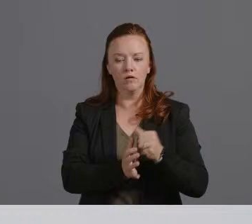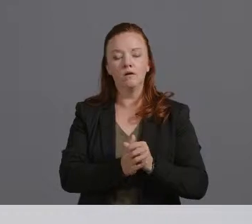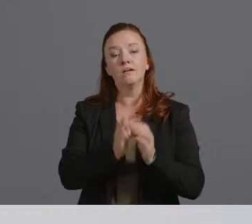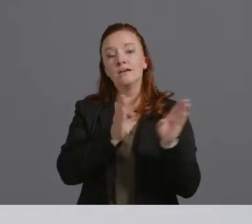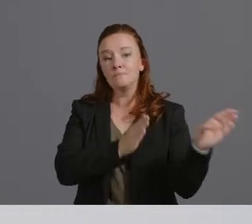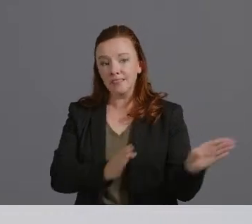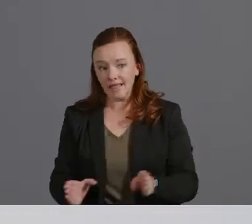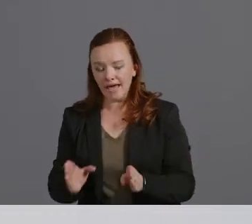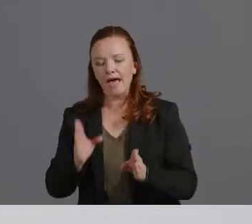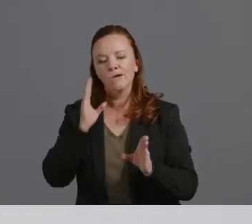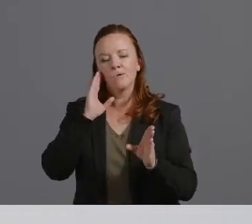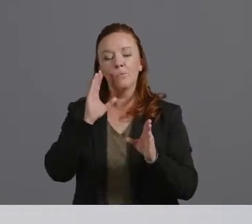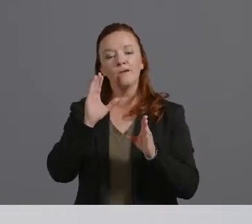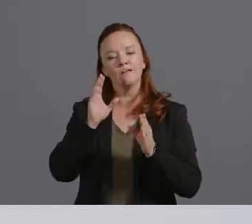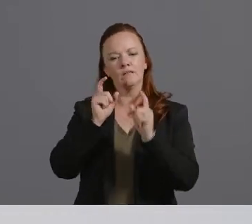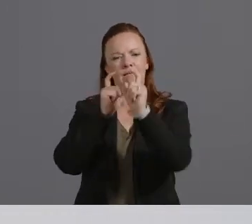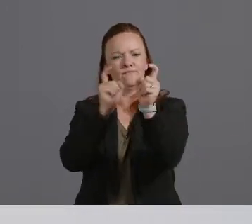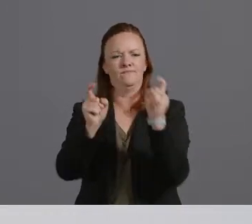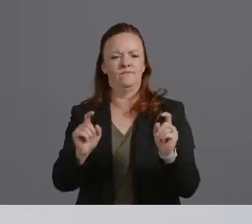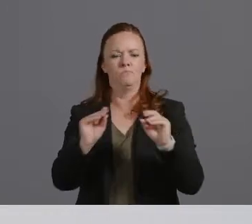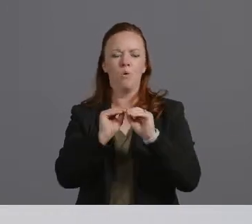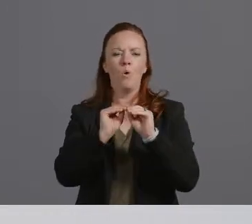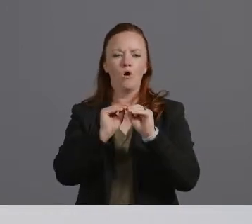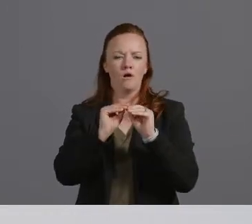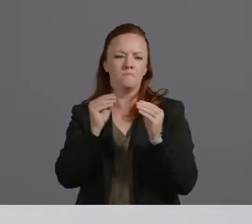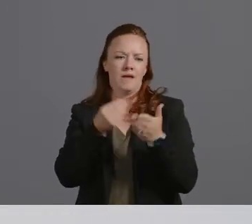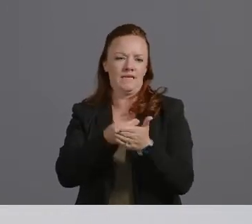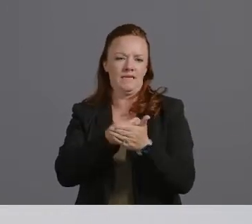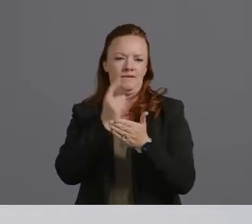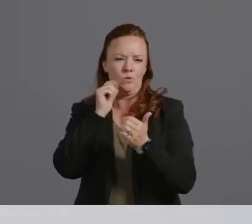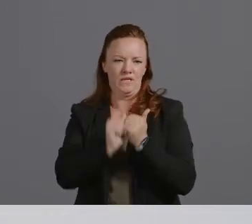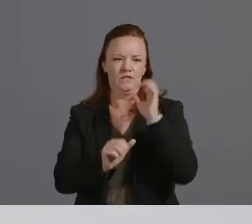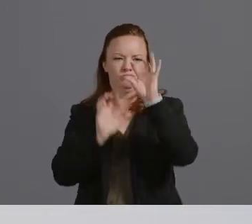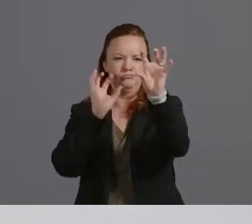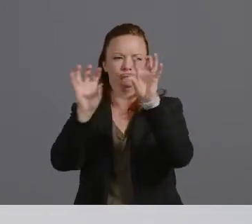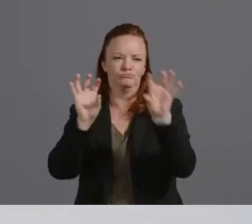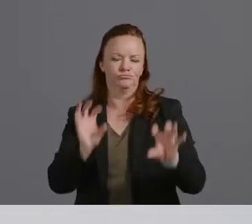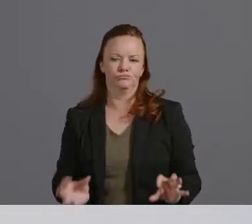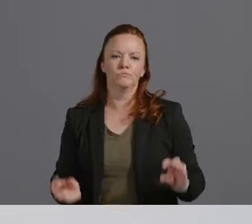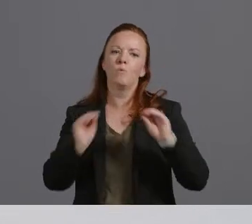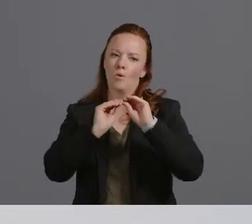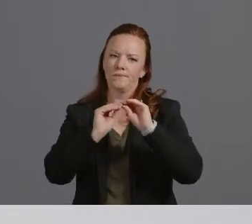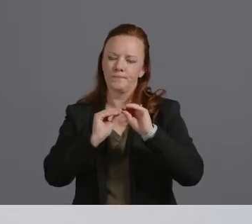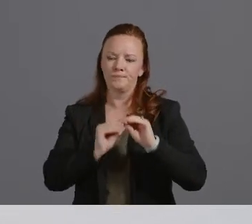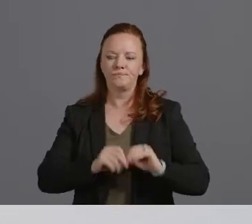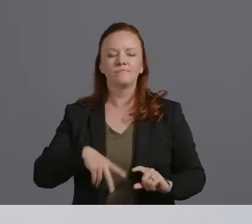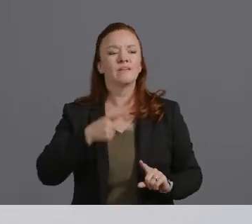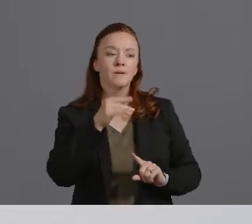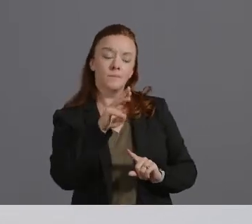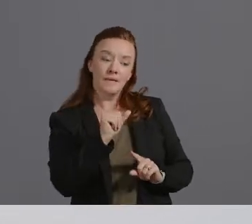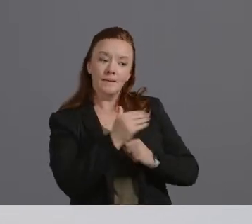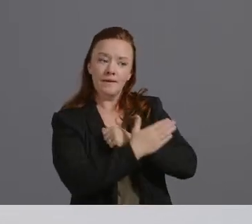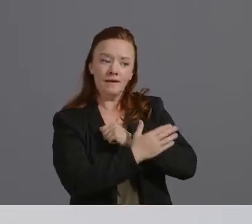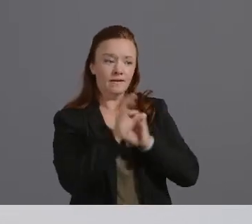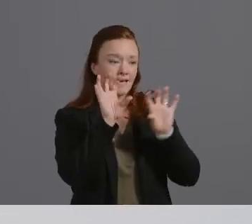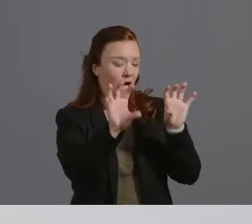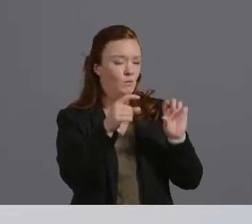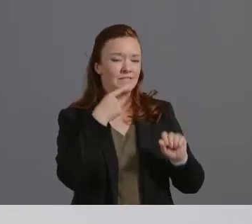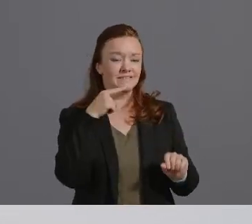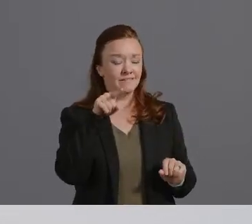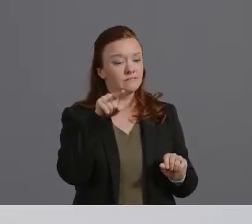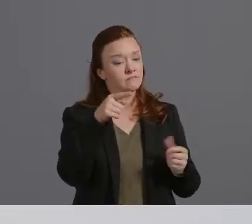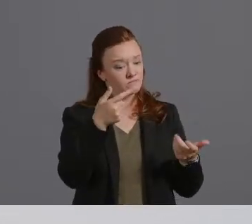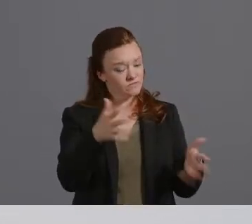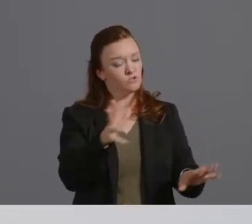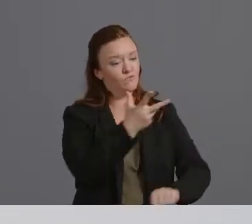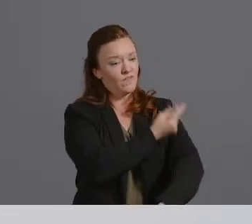on top of what they should have already gotten. So we'll look into that for you. Pima County says that it has